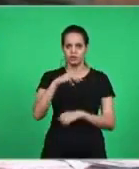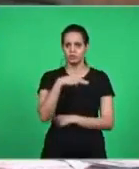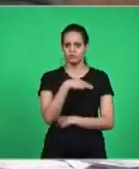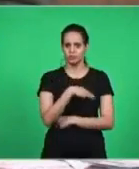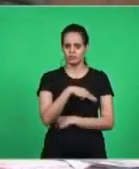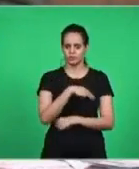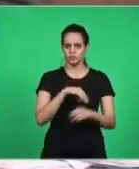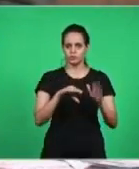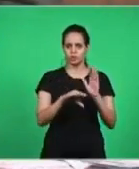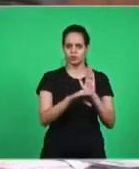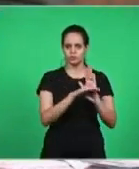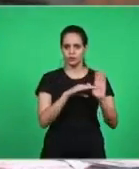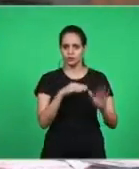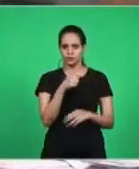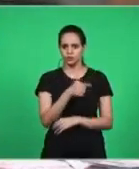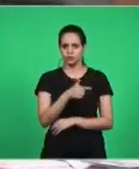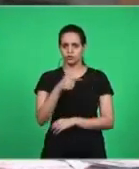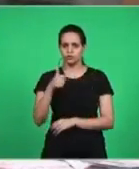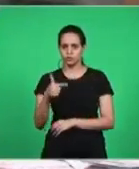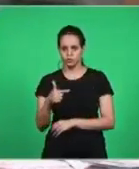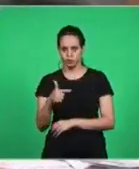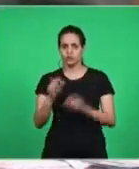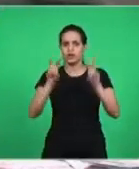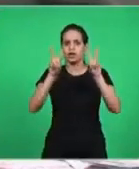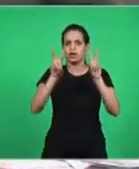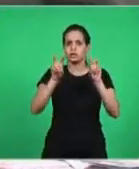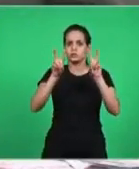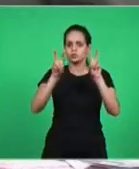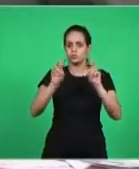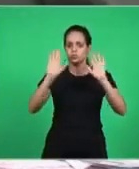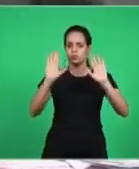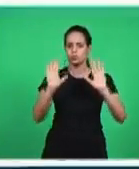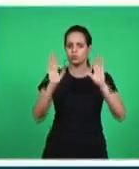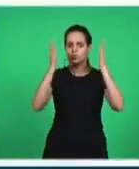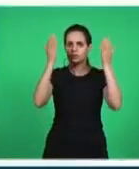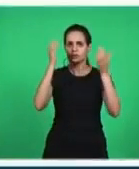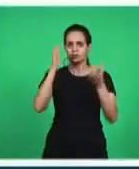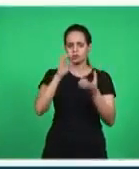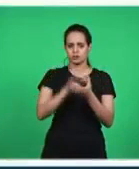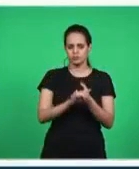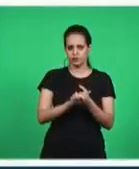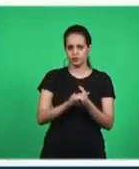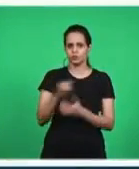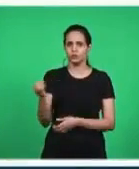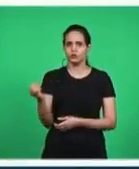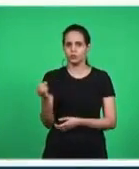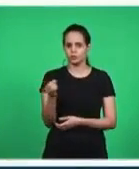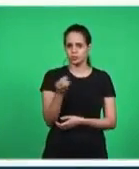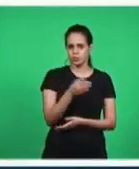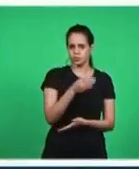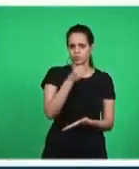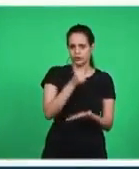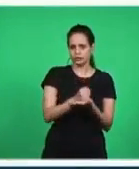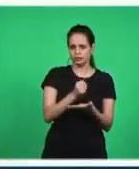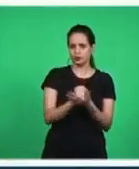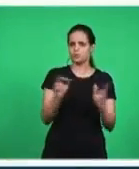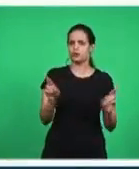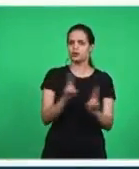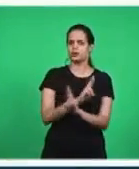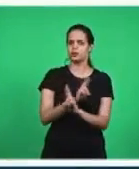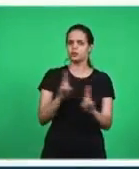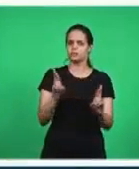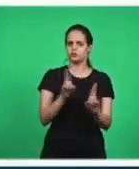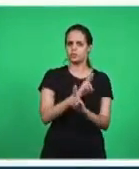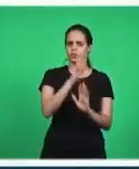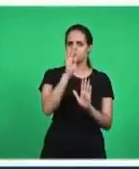opened the Bible from the beginning, regarding the wedding of the New Testament in Matthew 22. And correlated with the text in Zephaniah